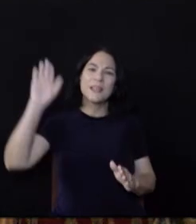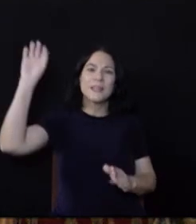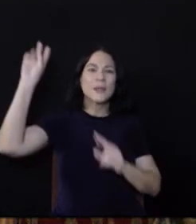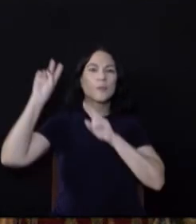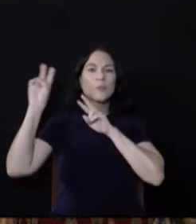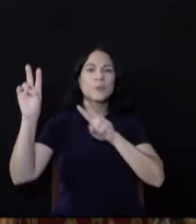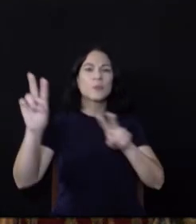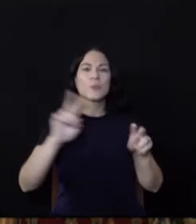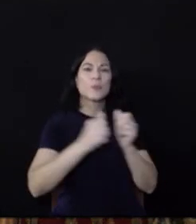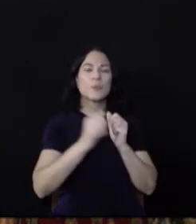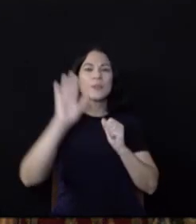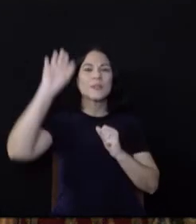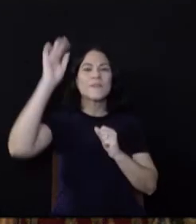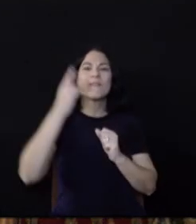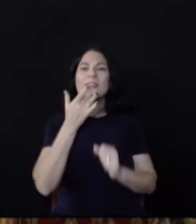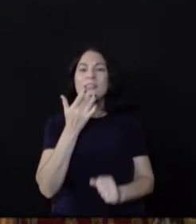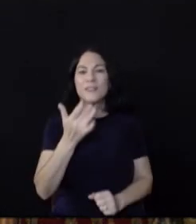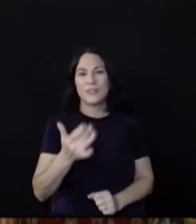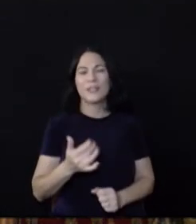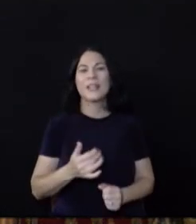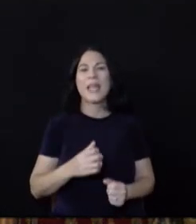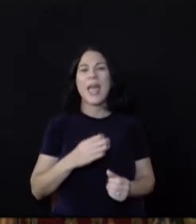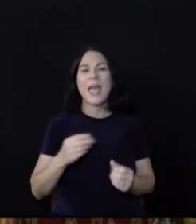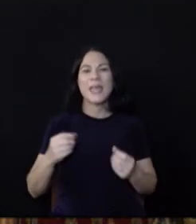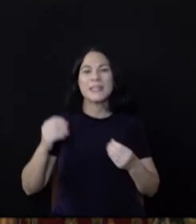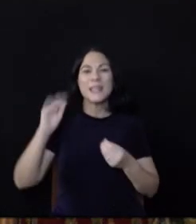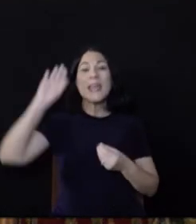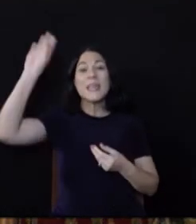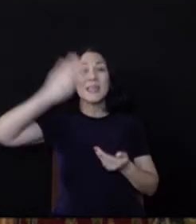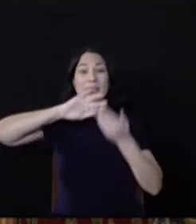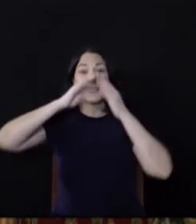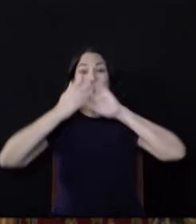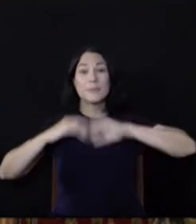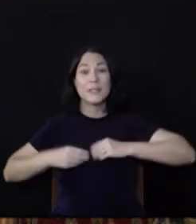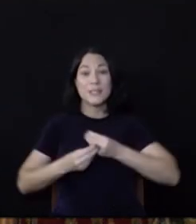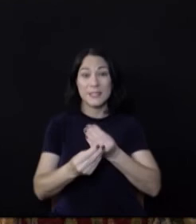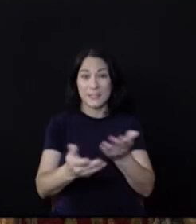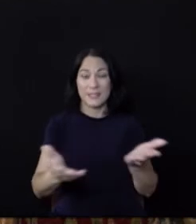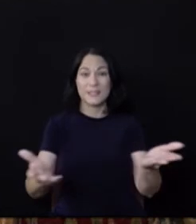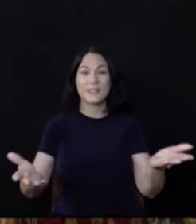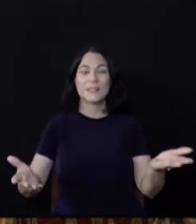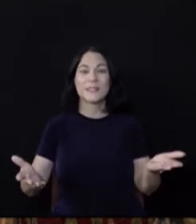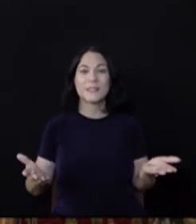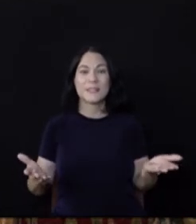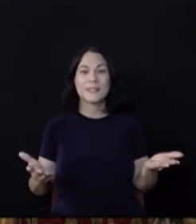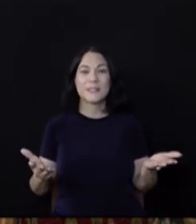with his favor and give you his peace.